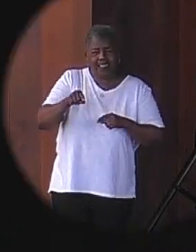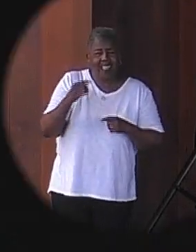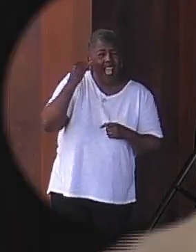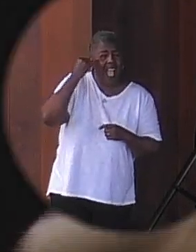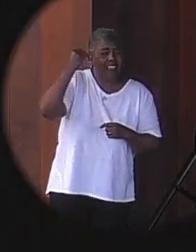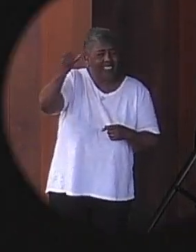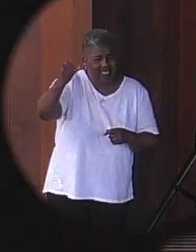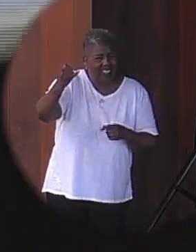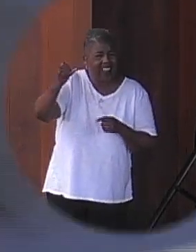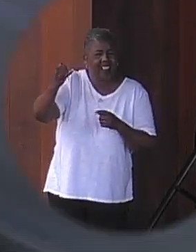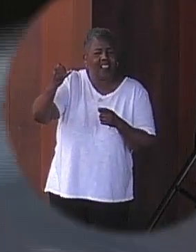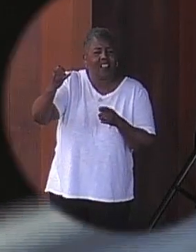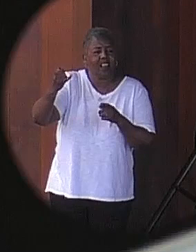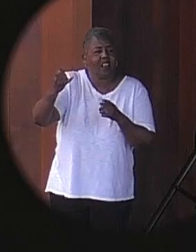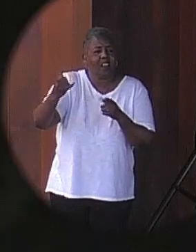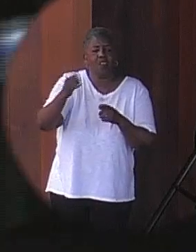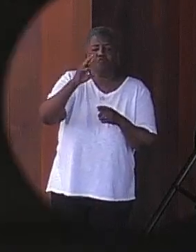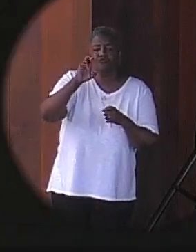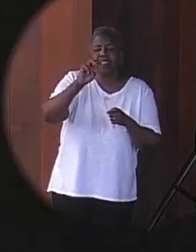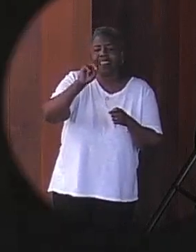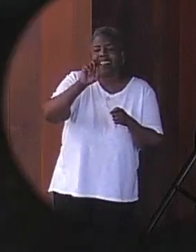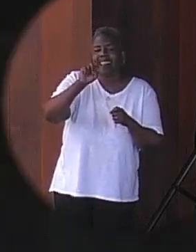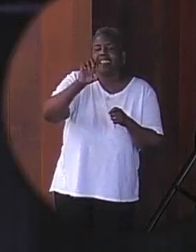Euro-Caucasian ideology of Rene Descartes.